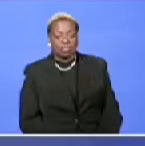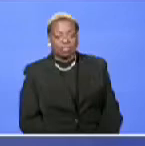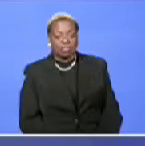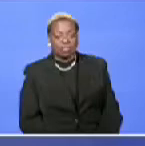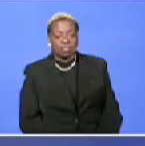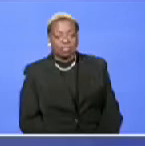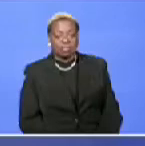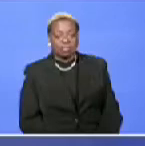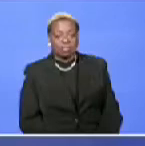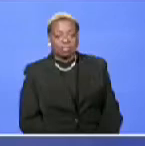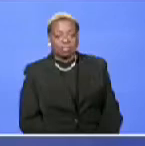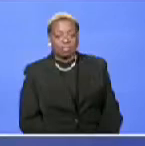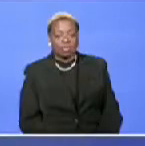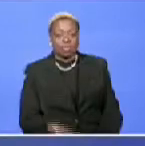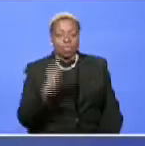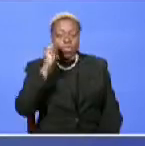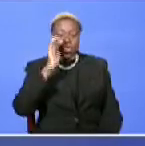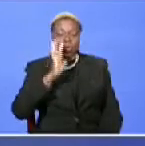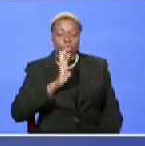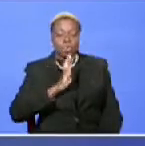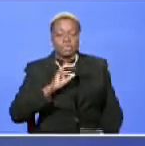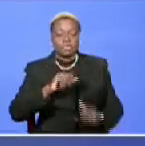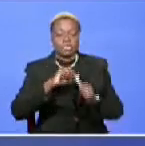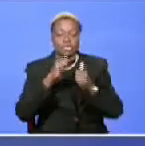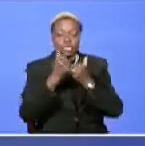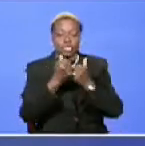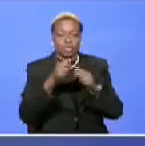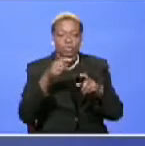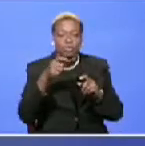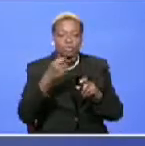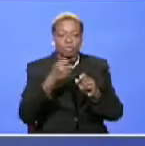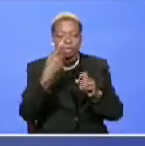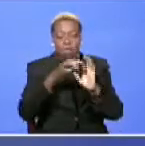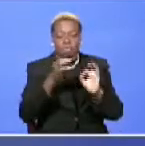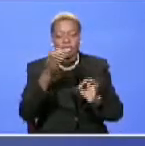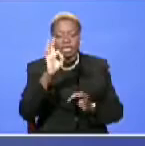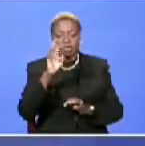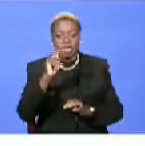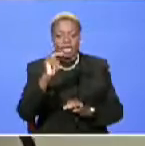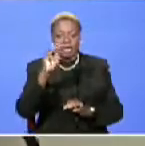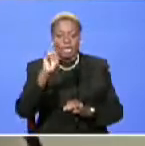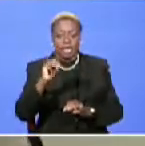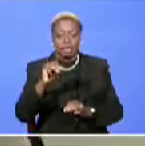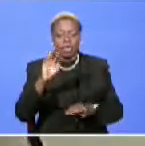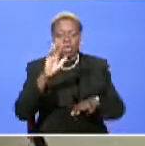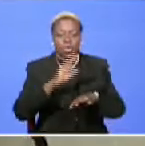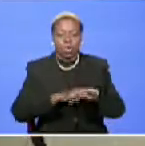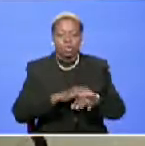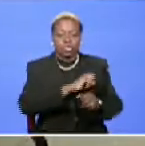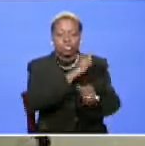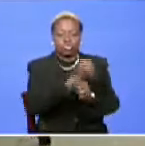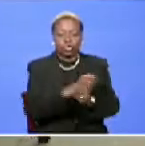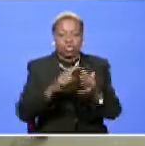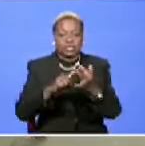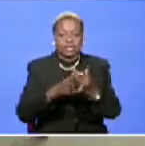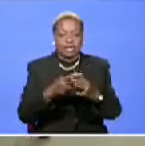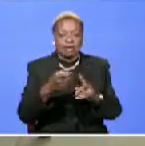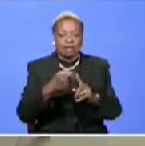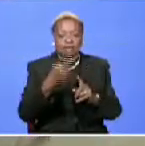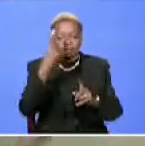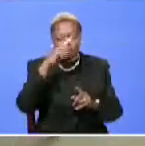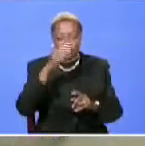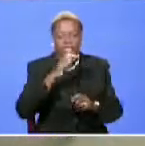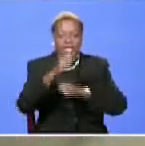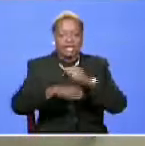Welcome back. The Women's Association of the Free National Movement off to a strong start for the year, focusing on empowering women in the